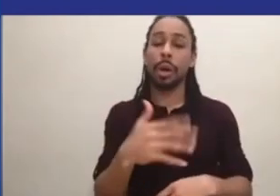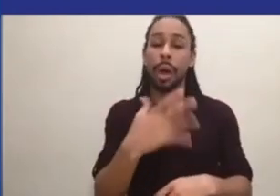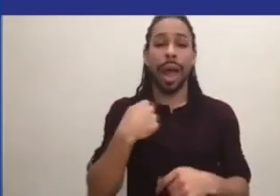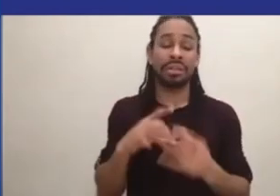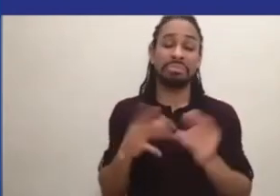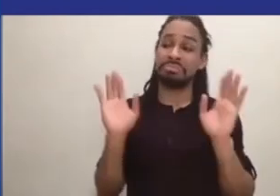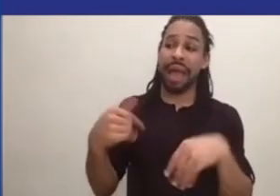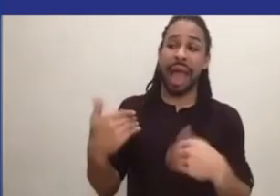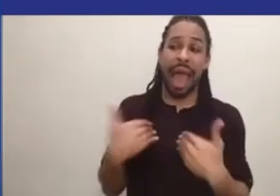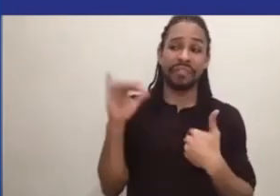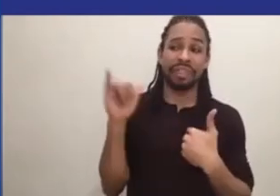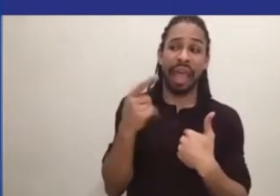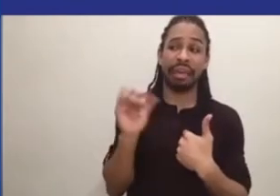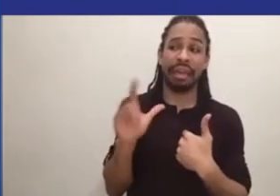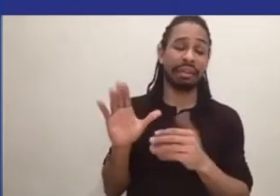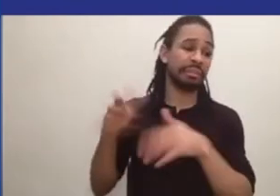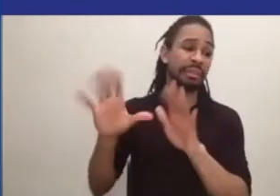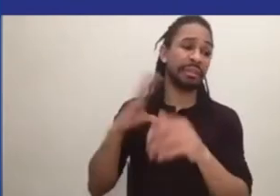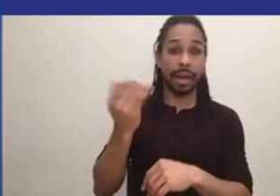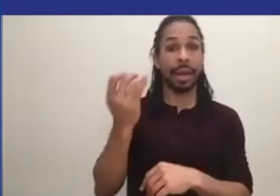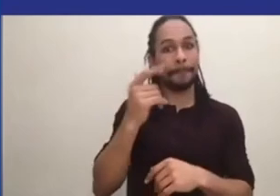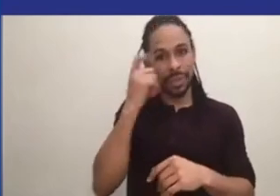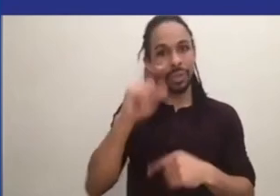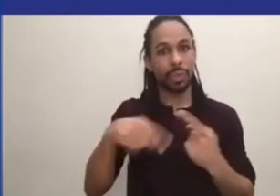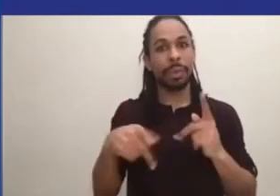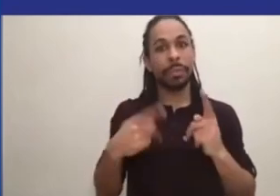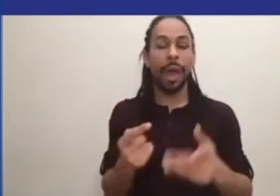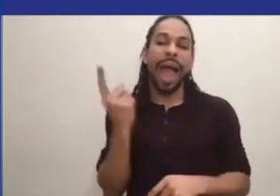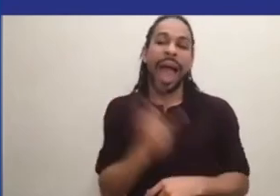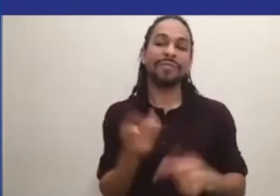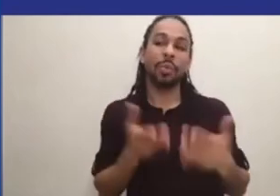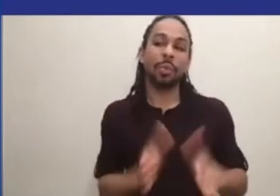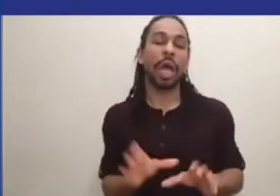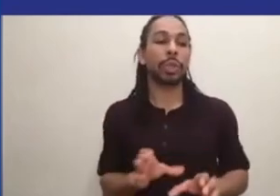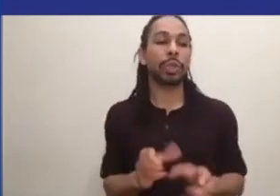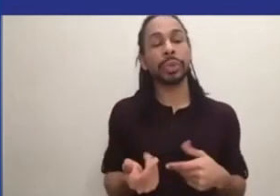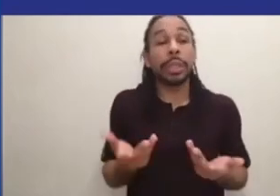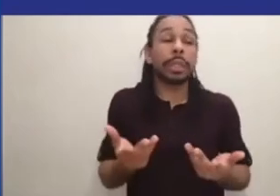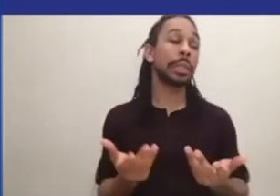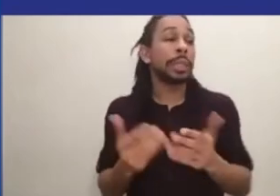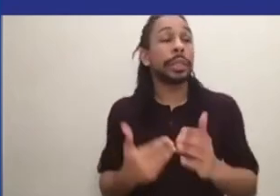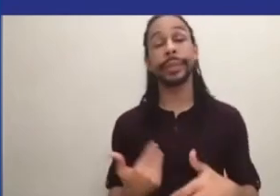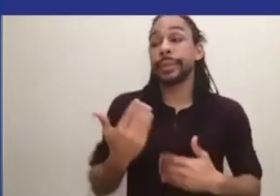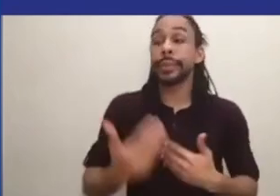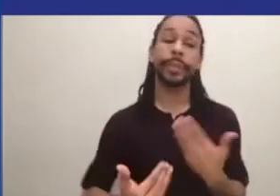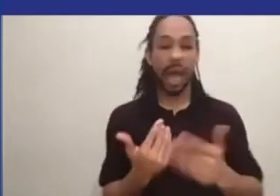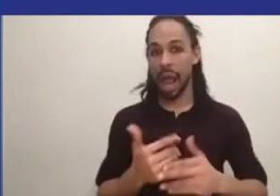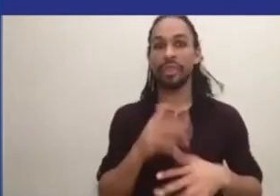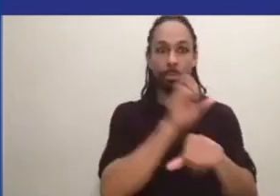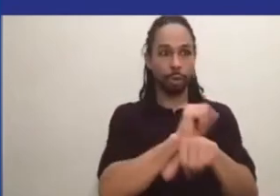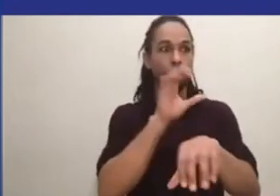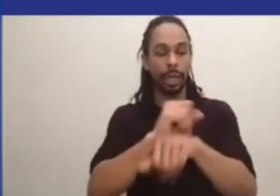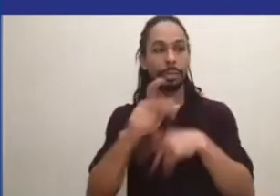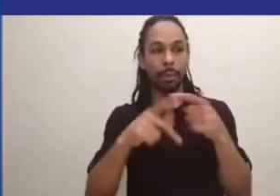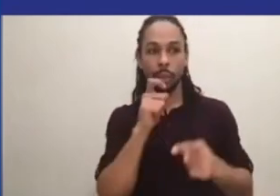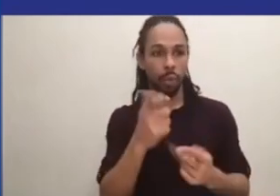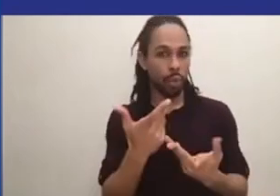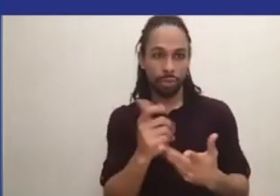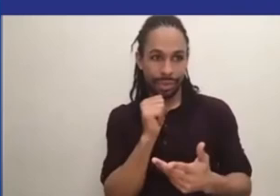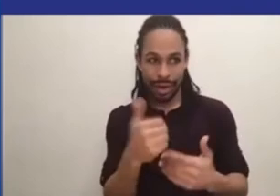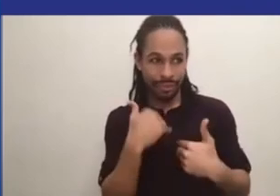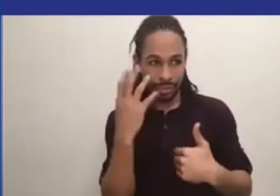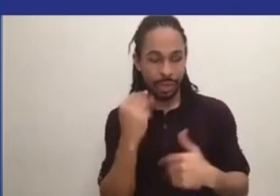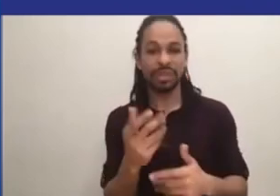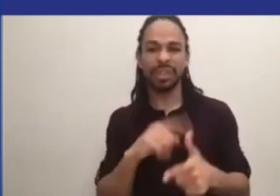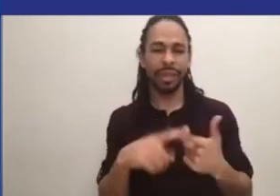people, when they're half-stepping like that and they're paying people nonsense and they're booking these inexperienced people, they're not very serious to begin